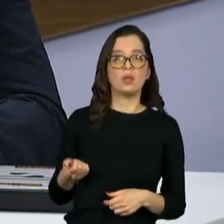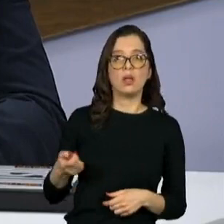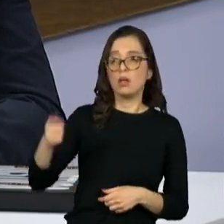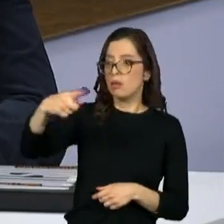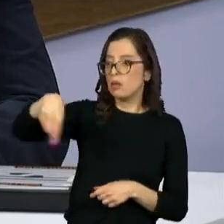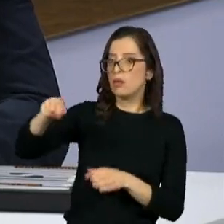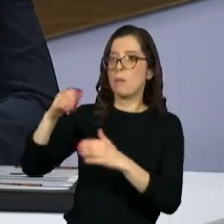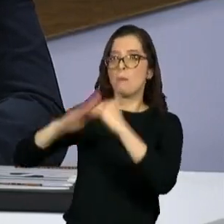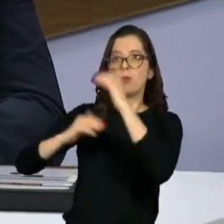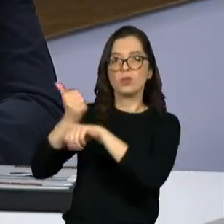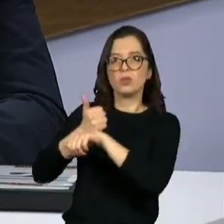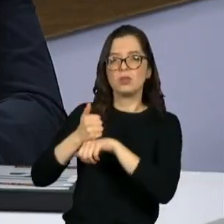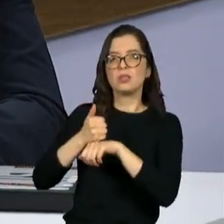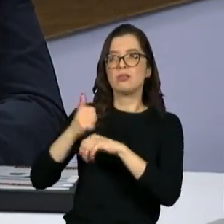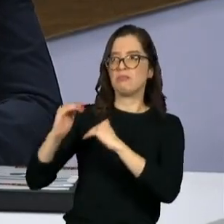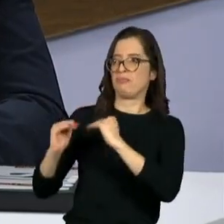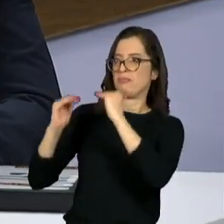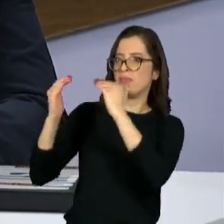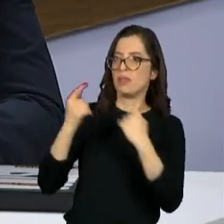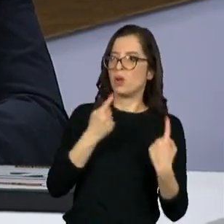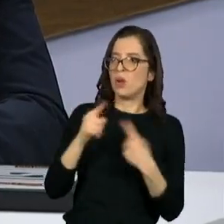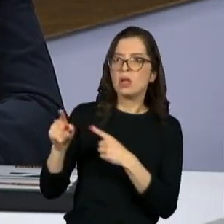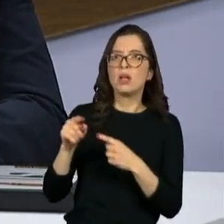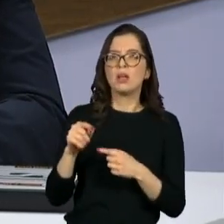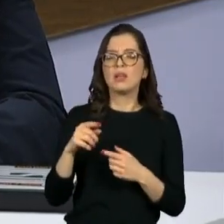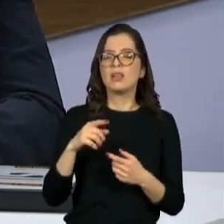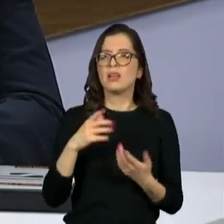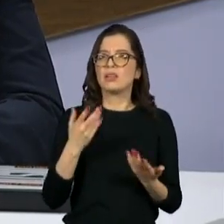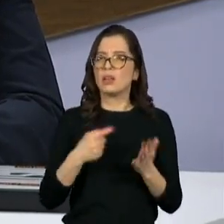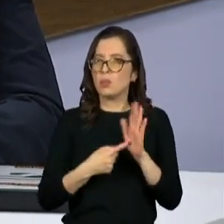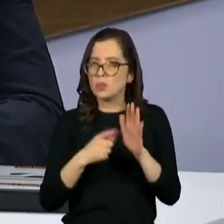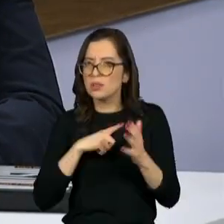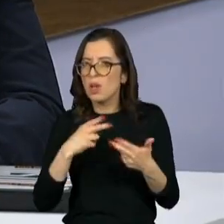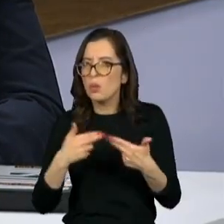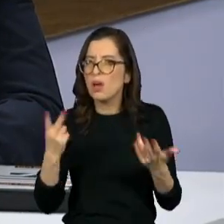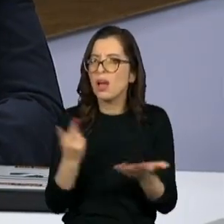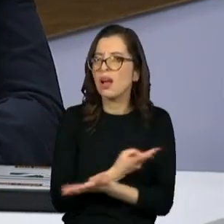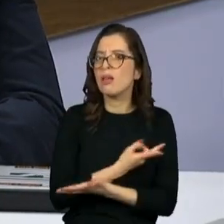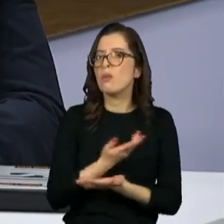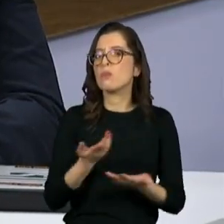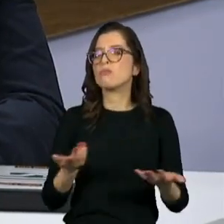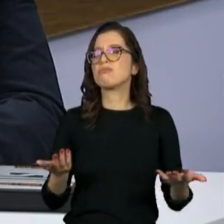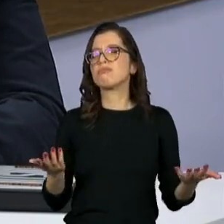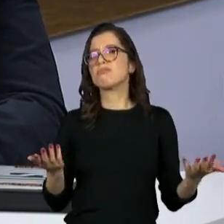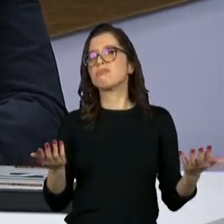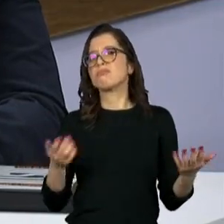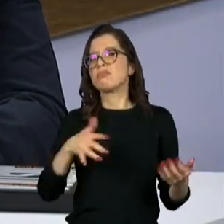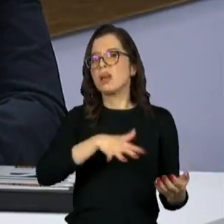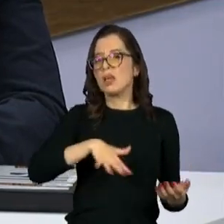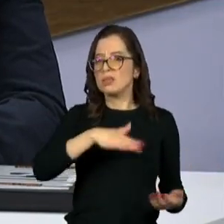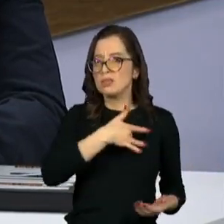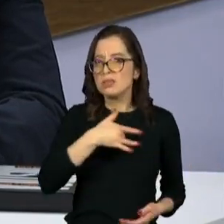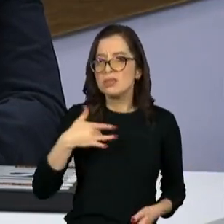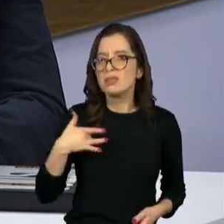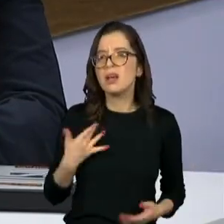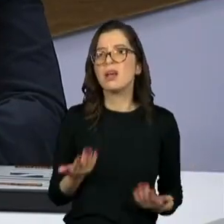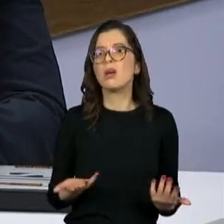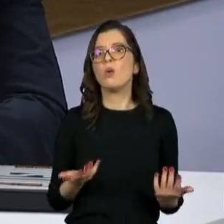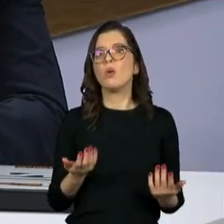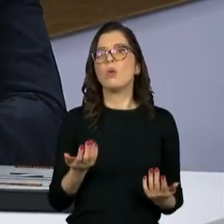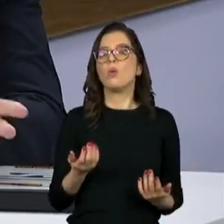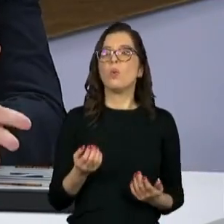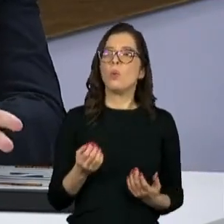houve erros na condução das autoridades no que diz respeito à saúde pública e esse papel de uma